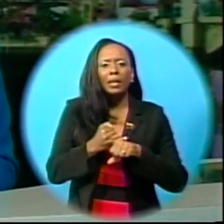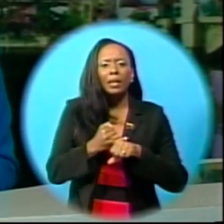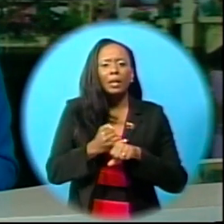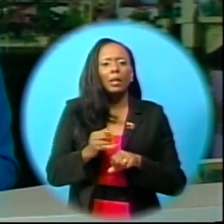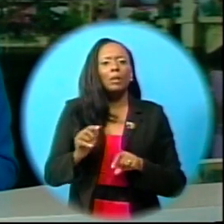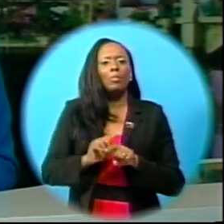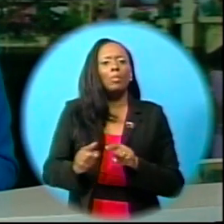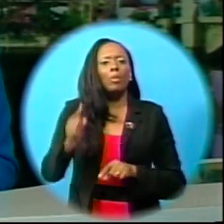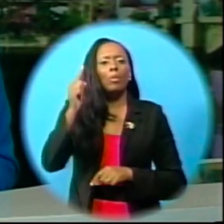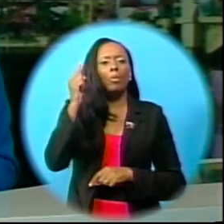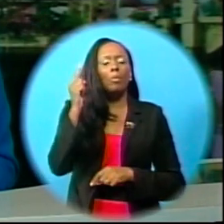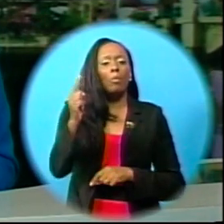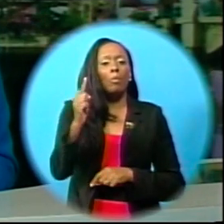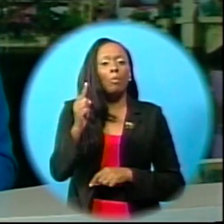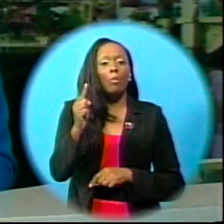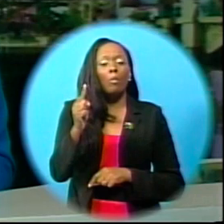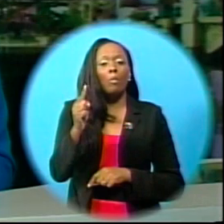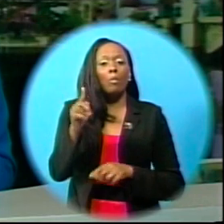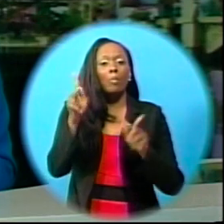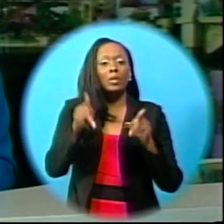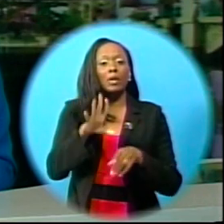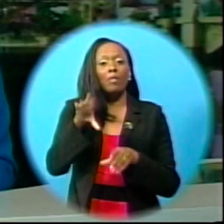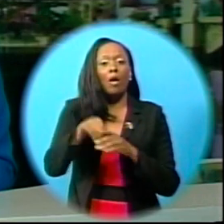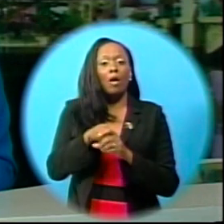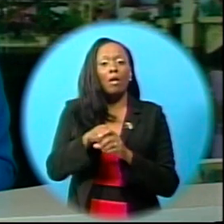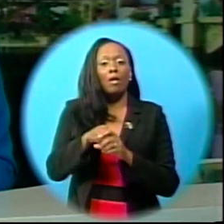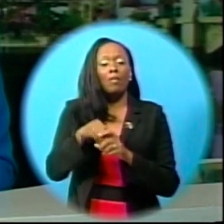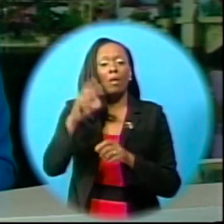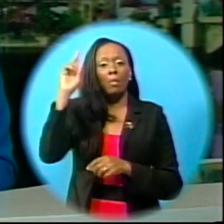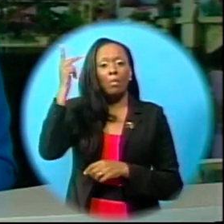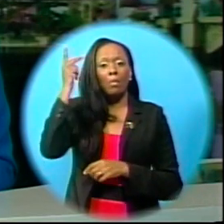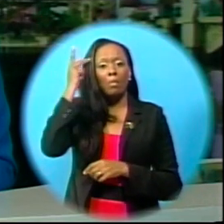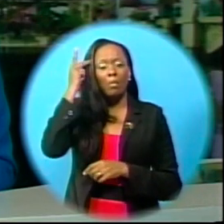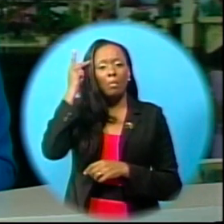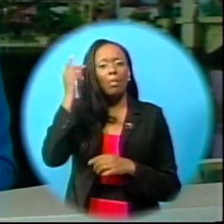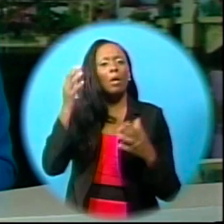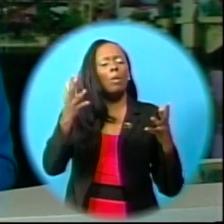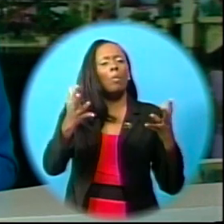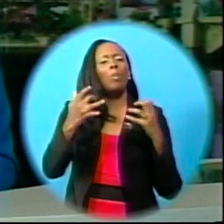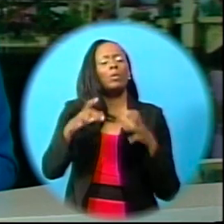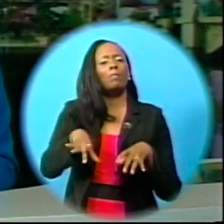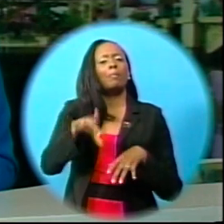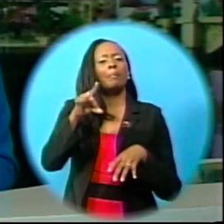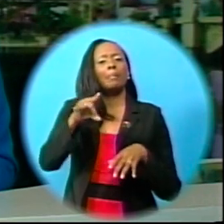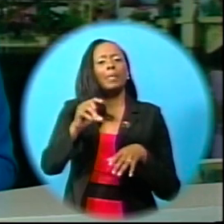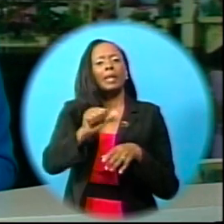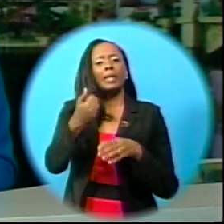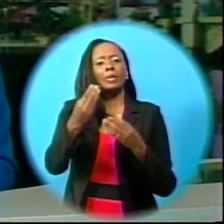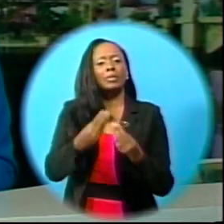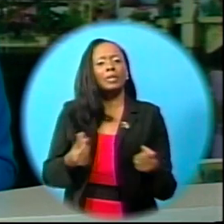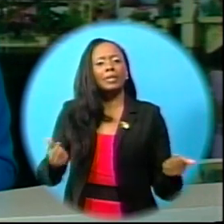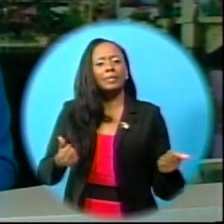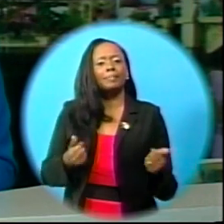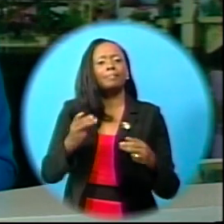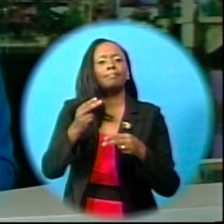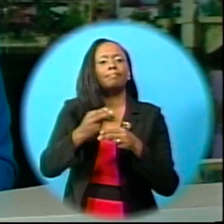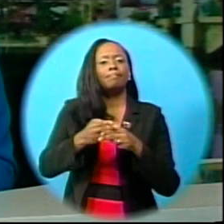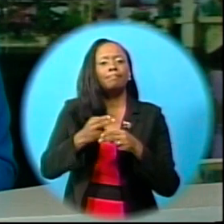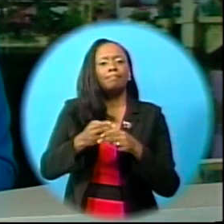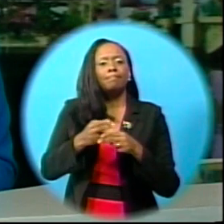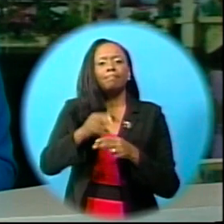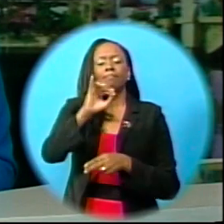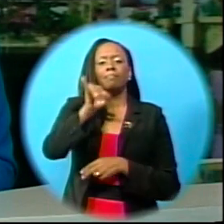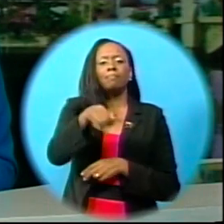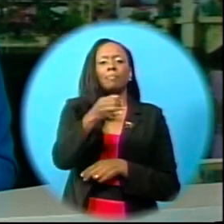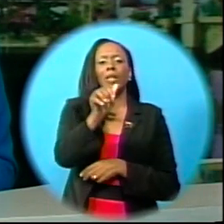island, one member of parliament is calling for an unorthodox approach to the problem. He is MP for St. Michael West Central,